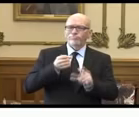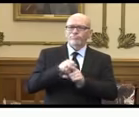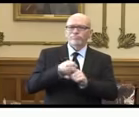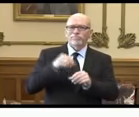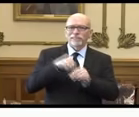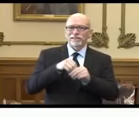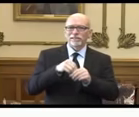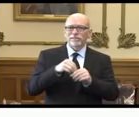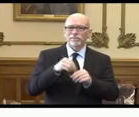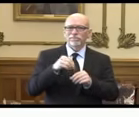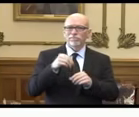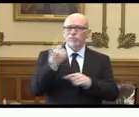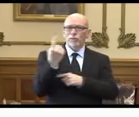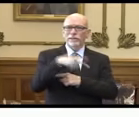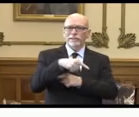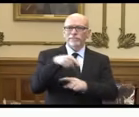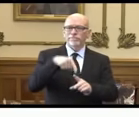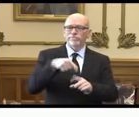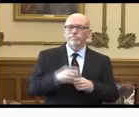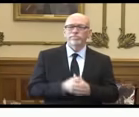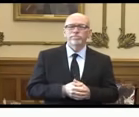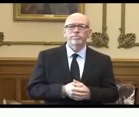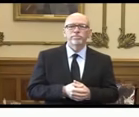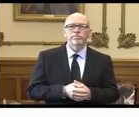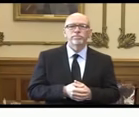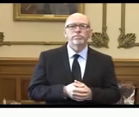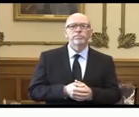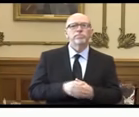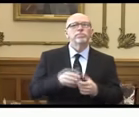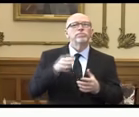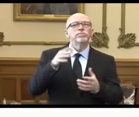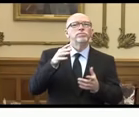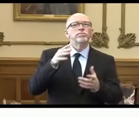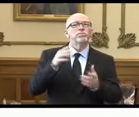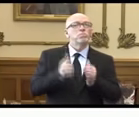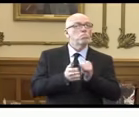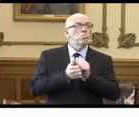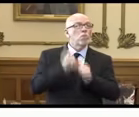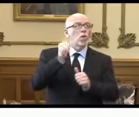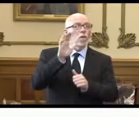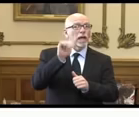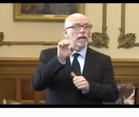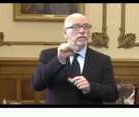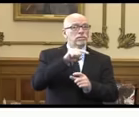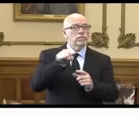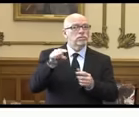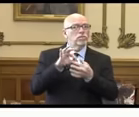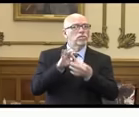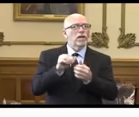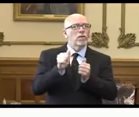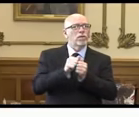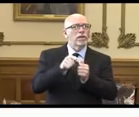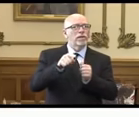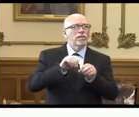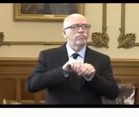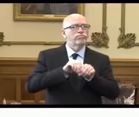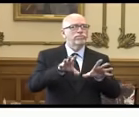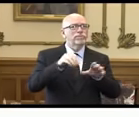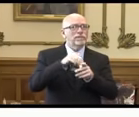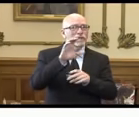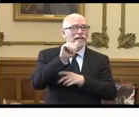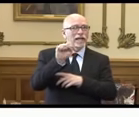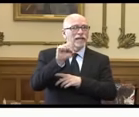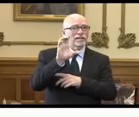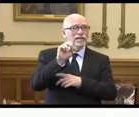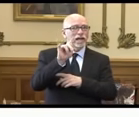that we've had in any one day. Now, the majority of these cases are related to an outbreak of COVID in Cass County